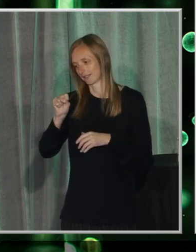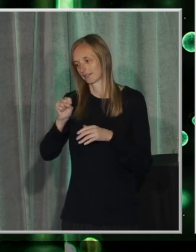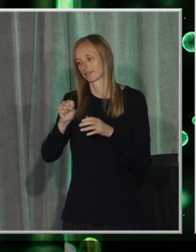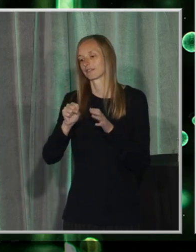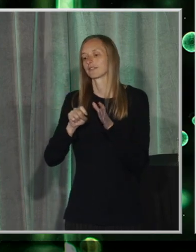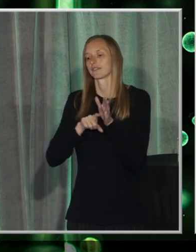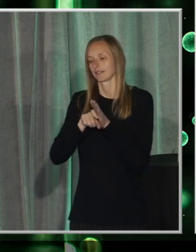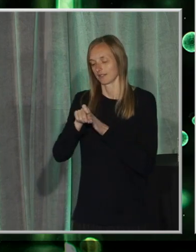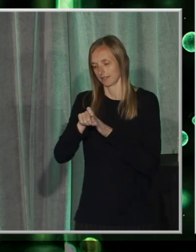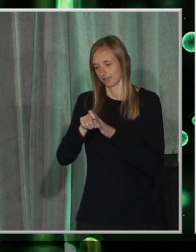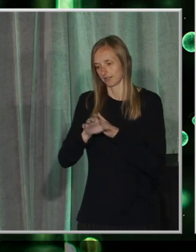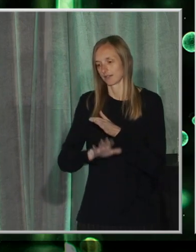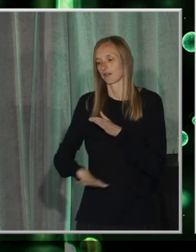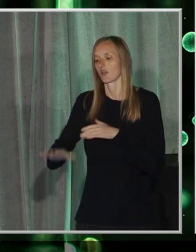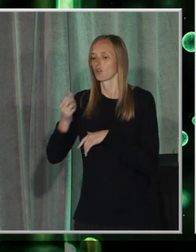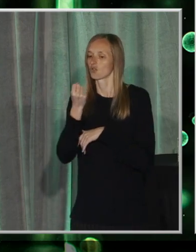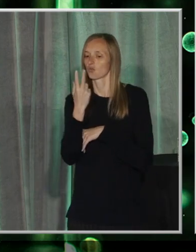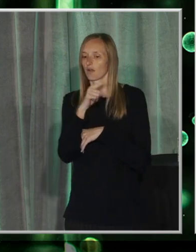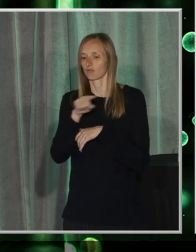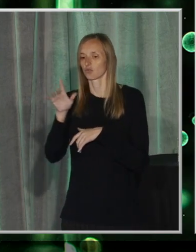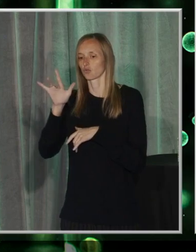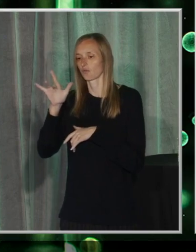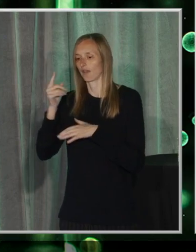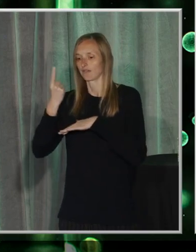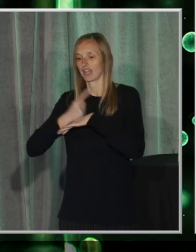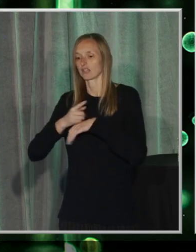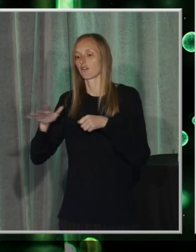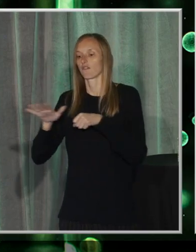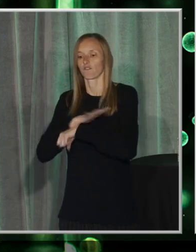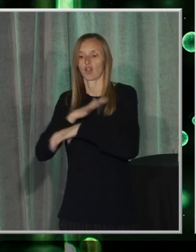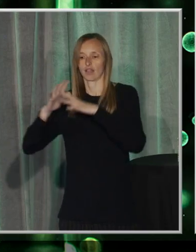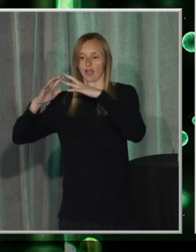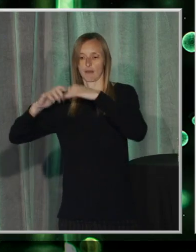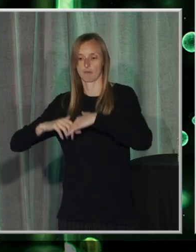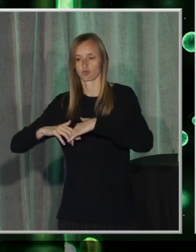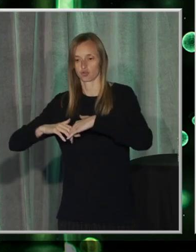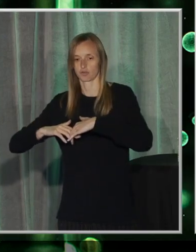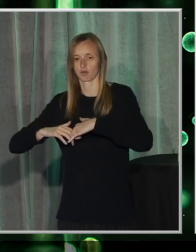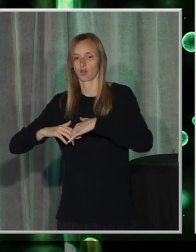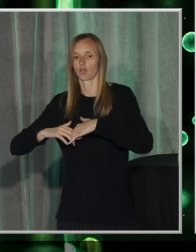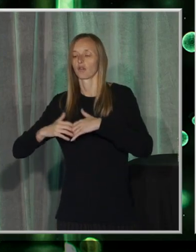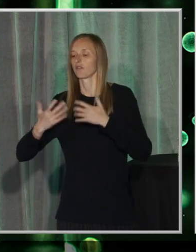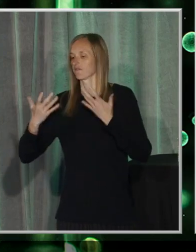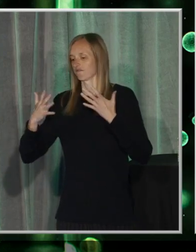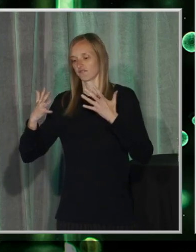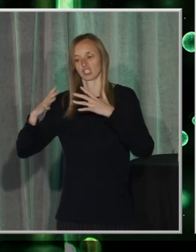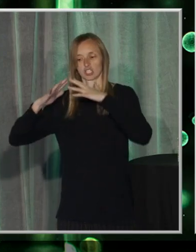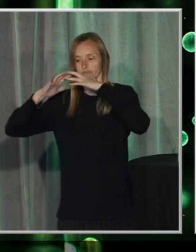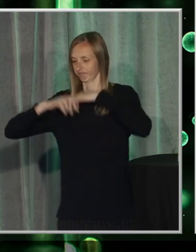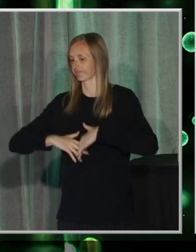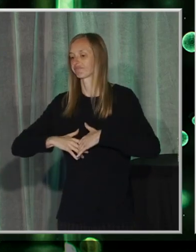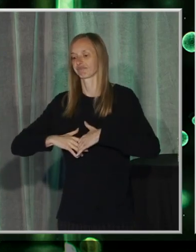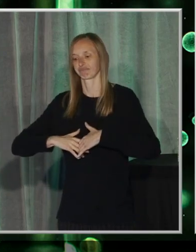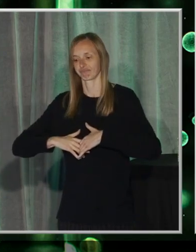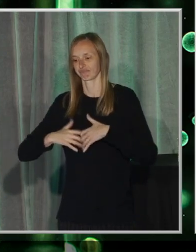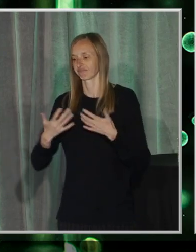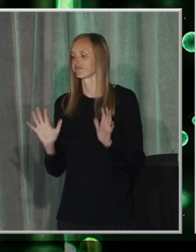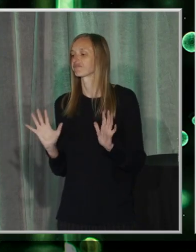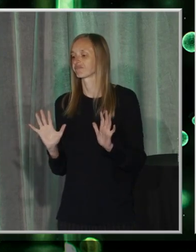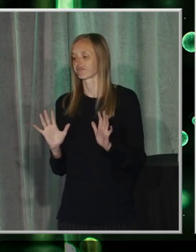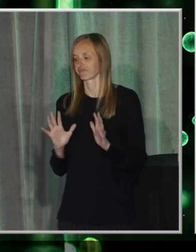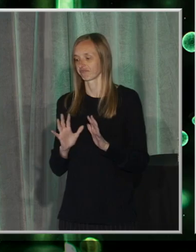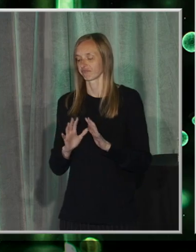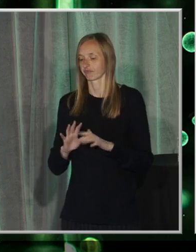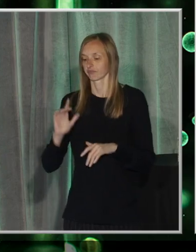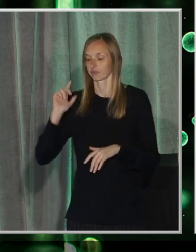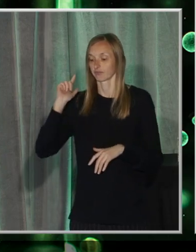12 to 25 days, they were fully compostable, like they had fully decomposed. So and